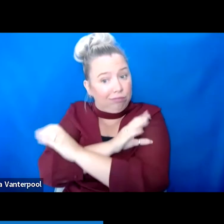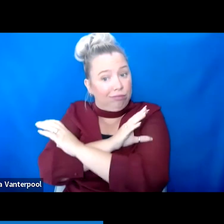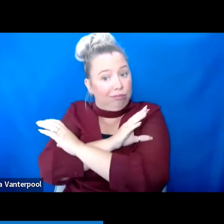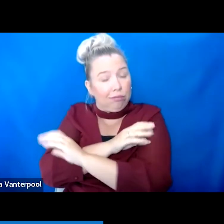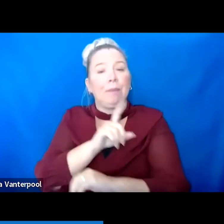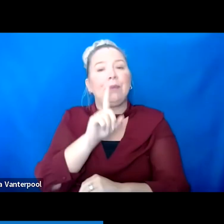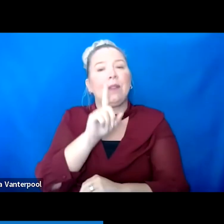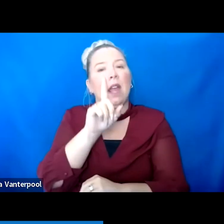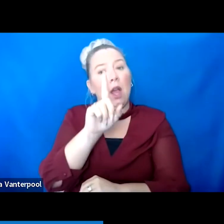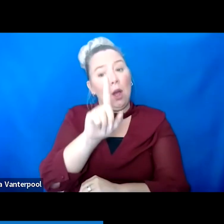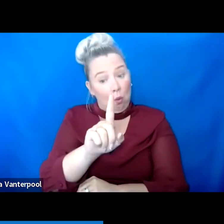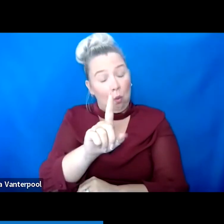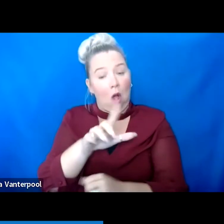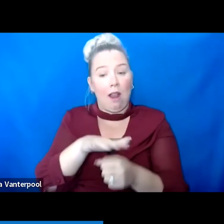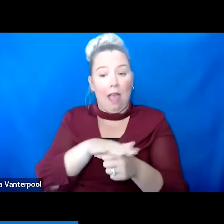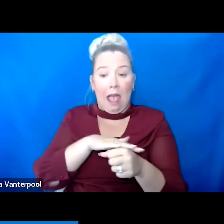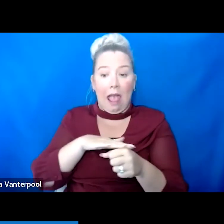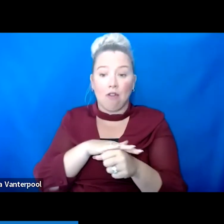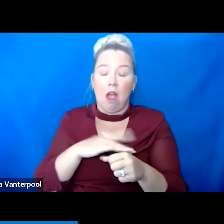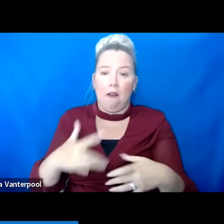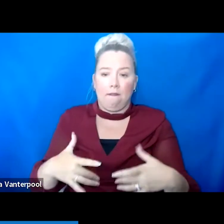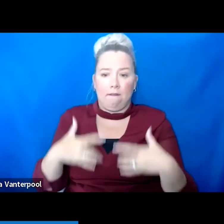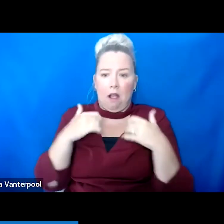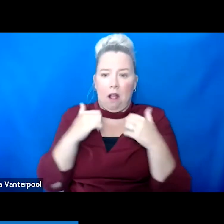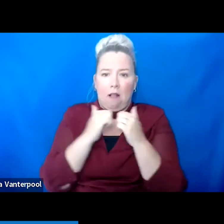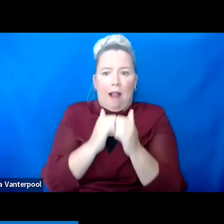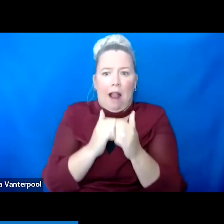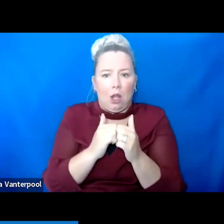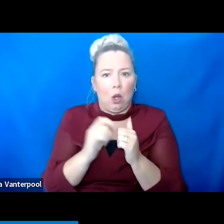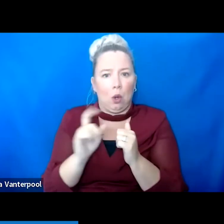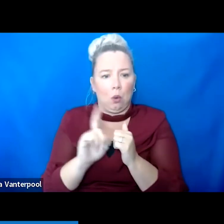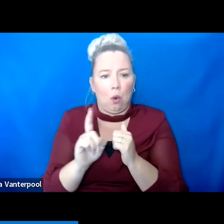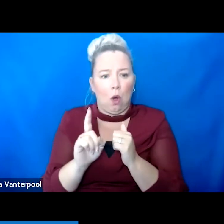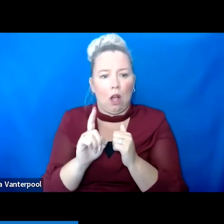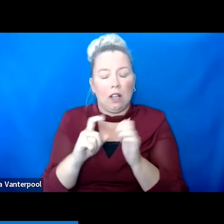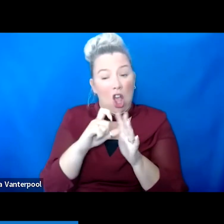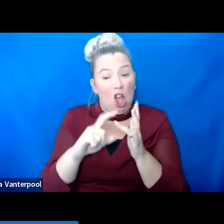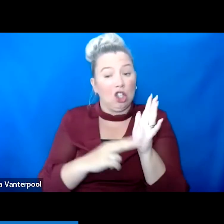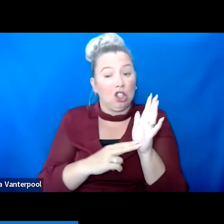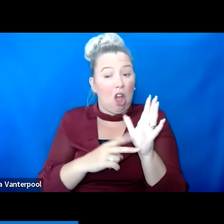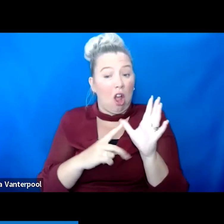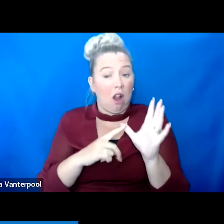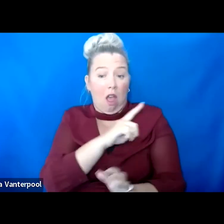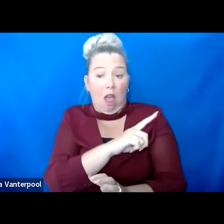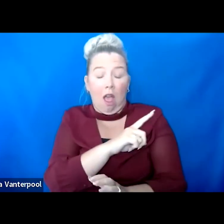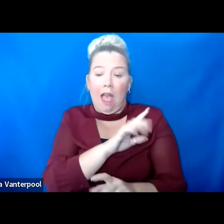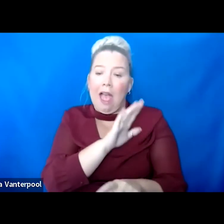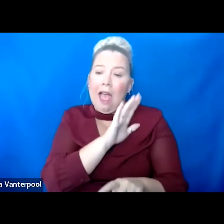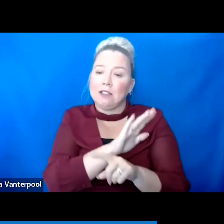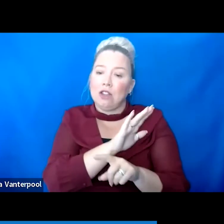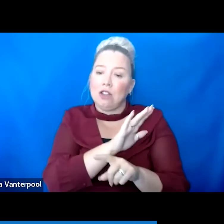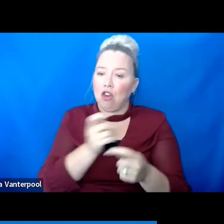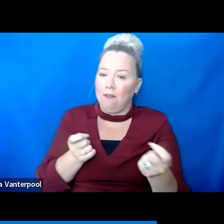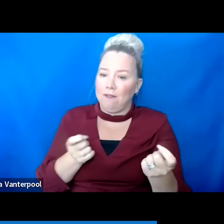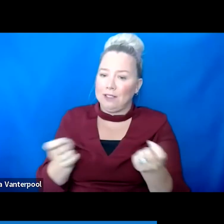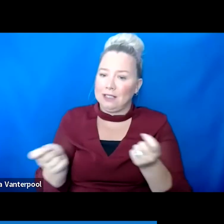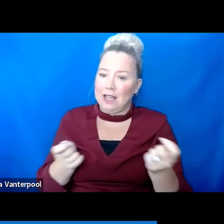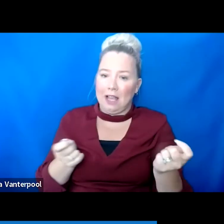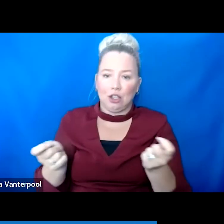particularly found valuable was what Donna mentioned, the external facilitation. It